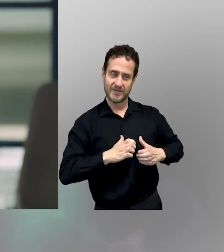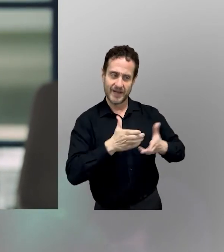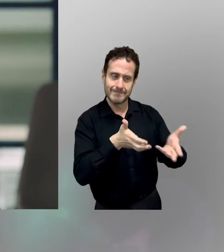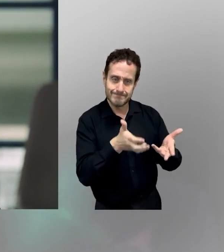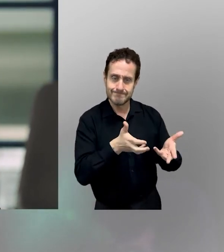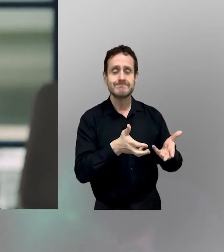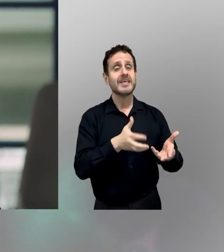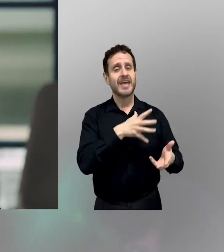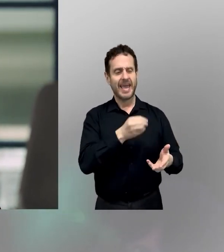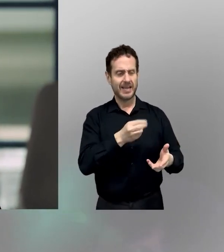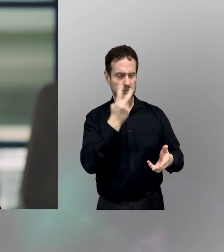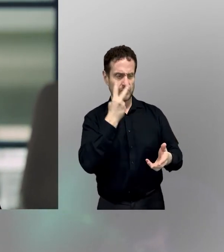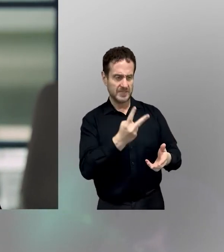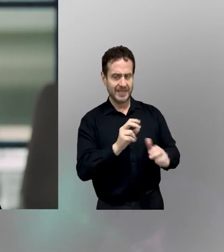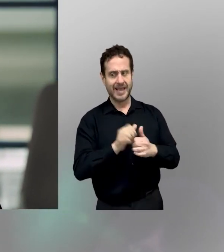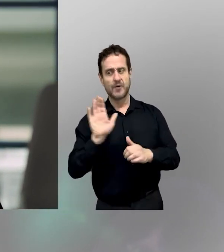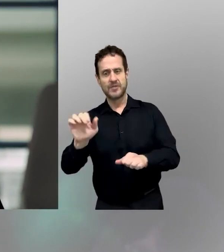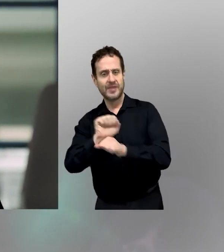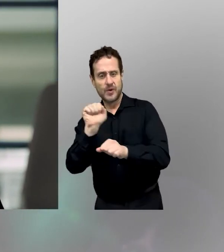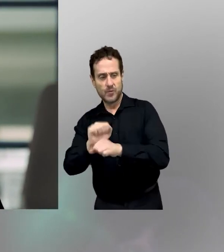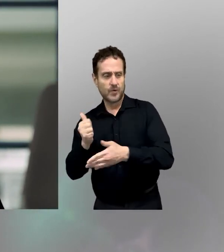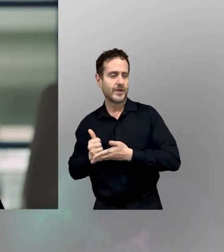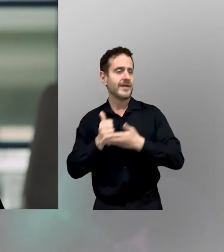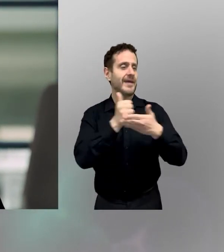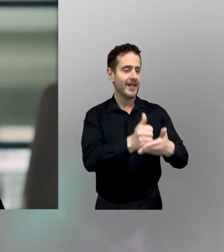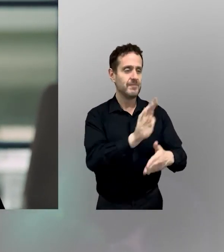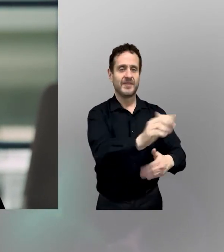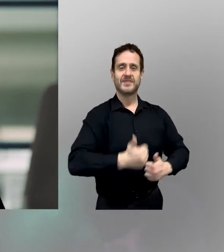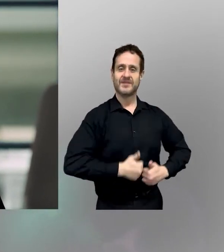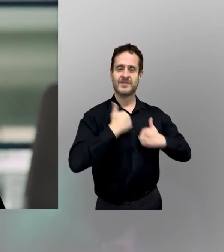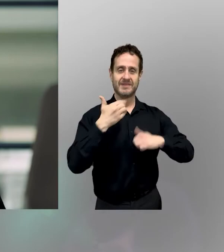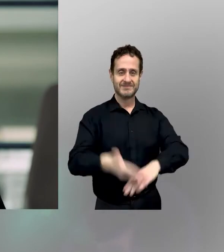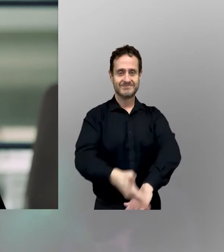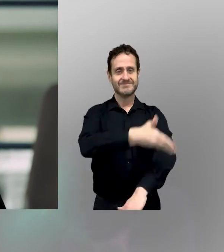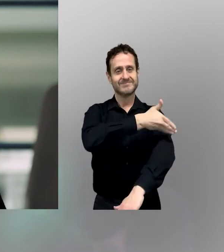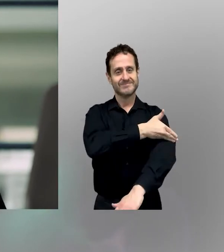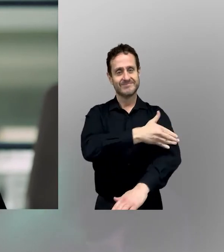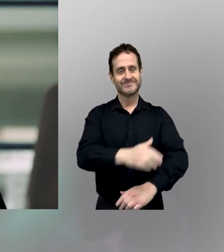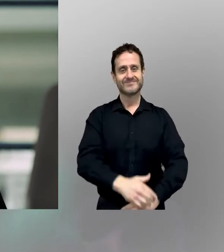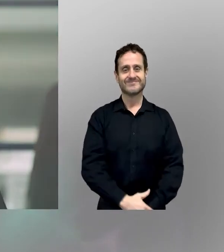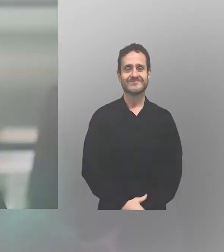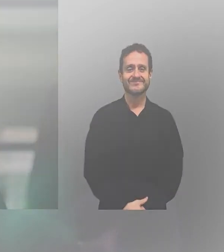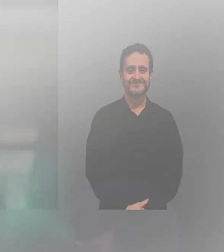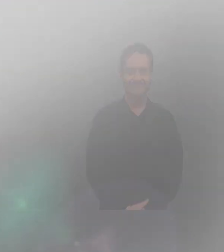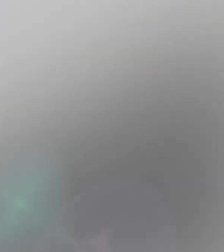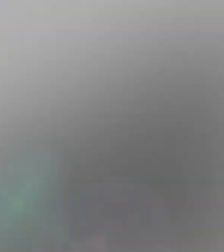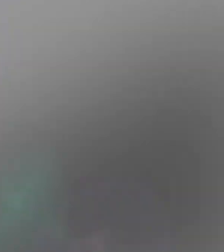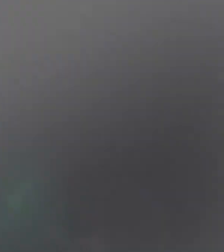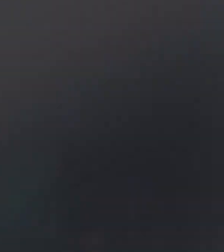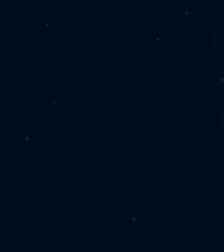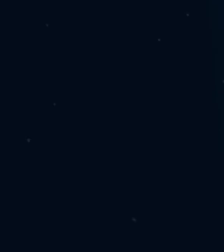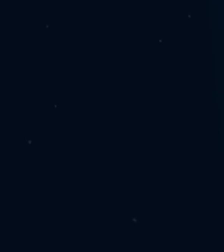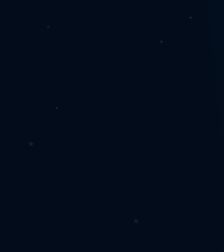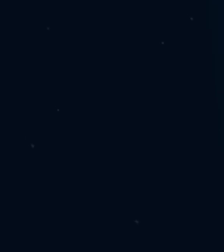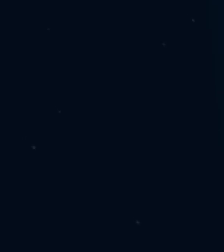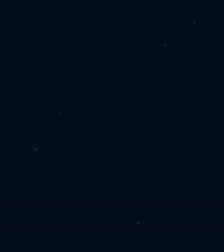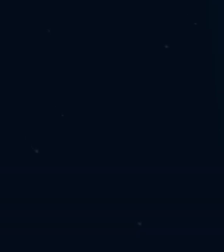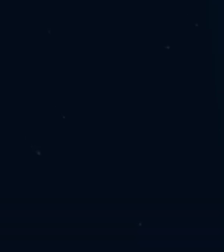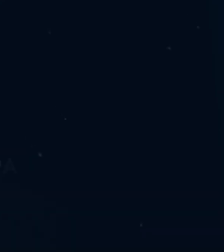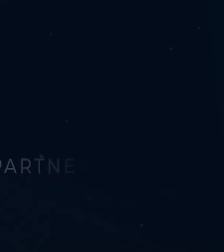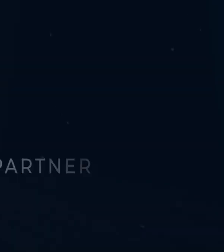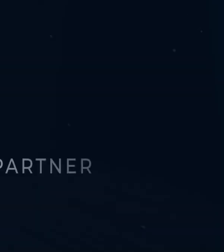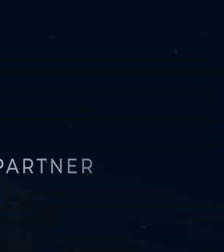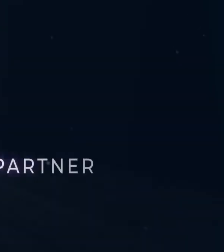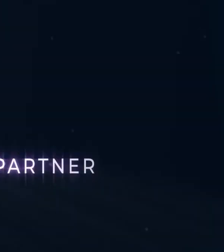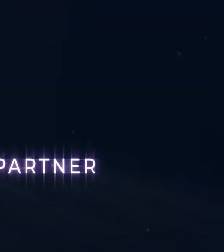the one-on-one client interaction, and seeing the difference that they can make. Equip for Equality is